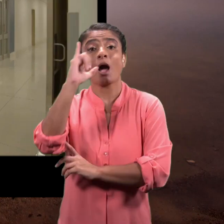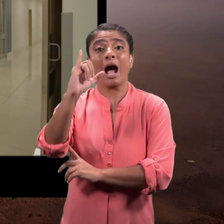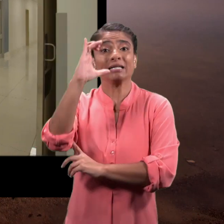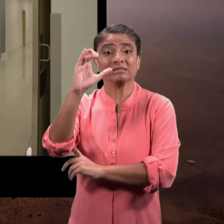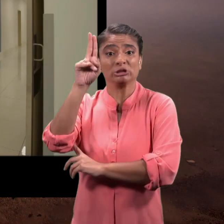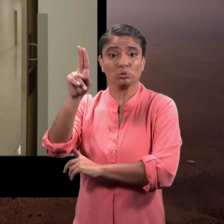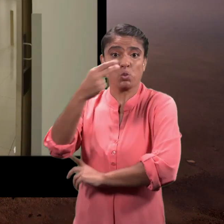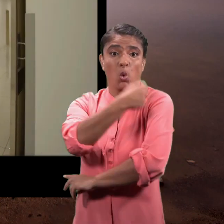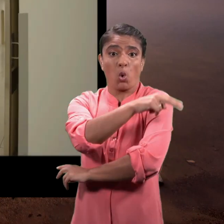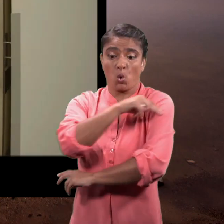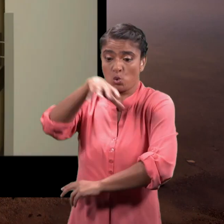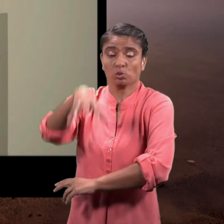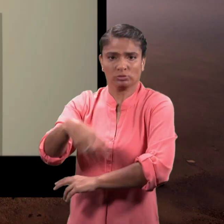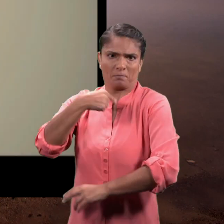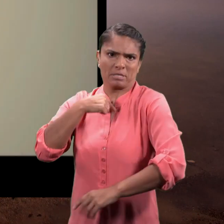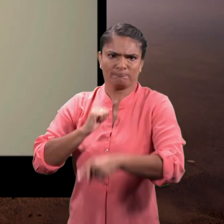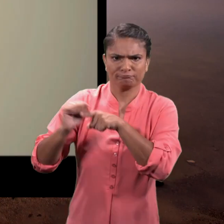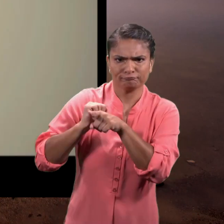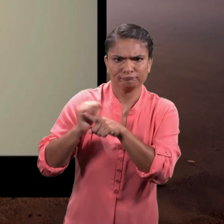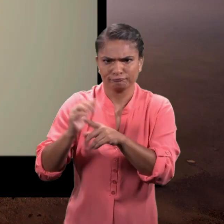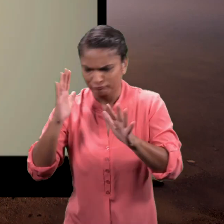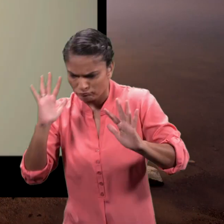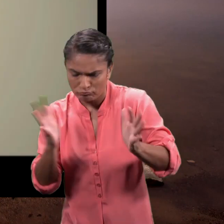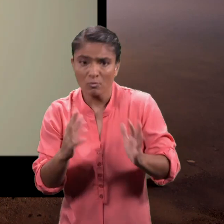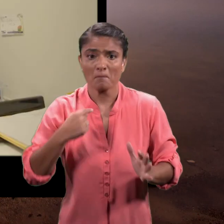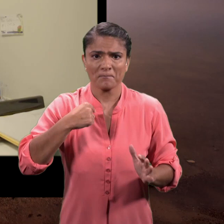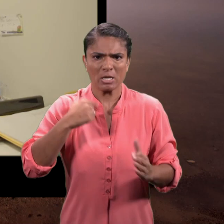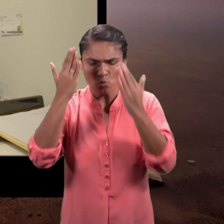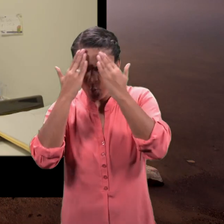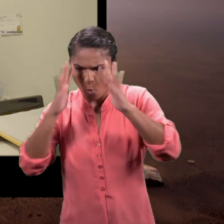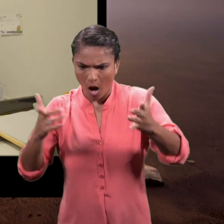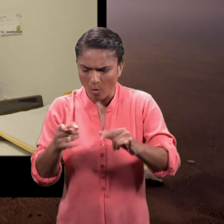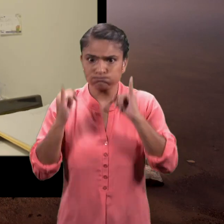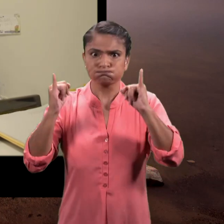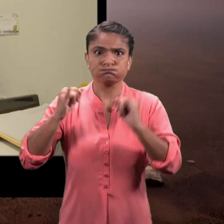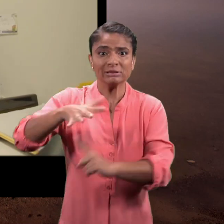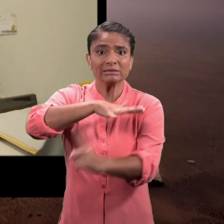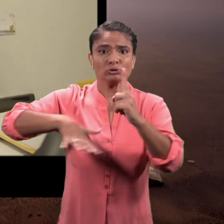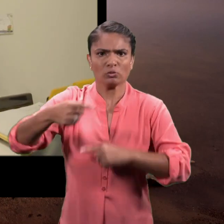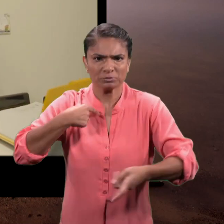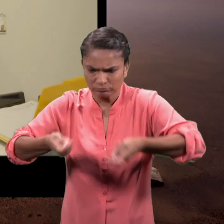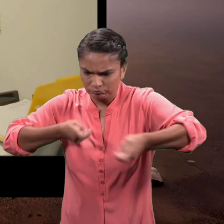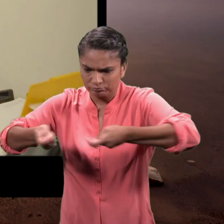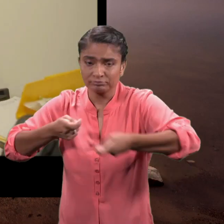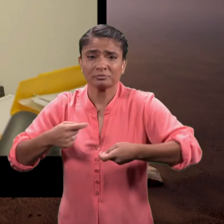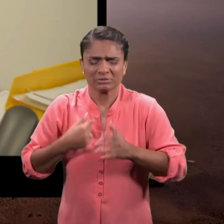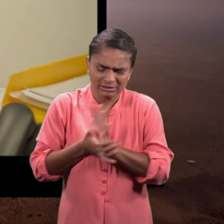an ICU-trained nurse, I think being in that critical environment, for me,